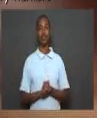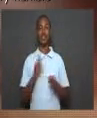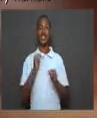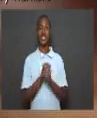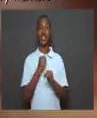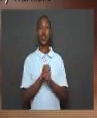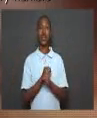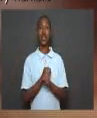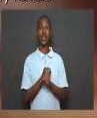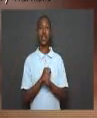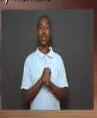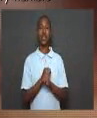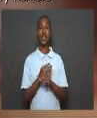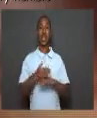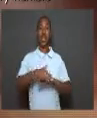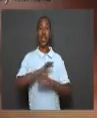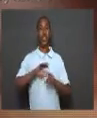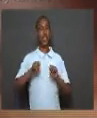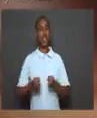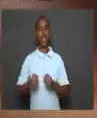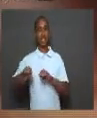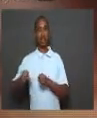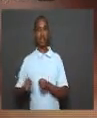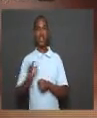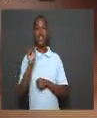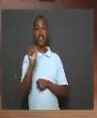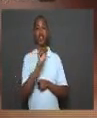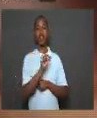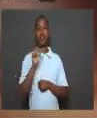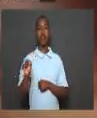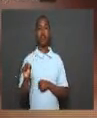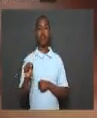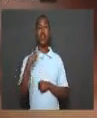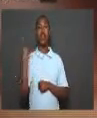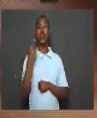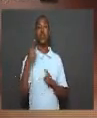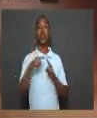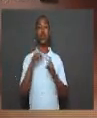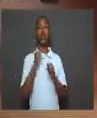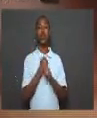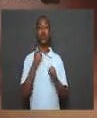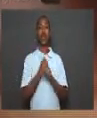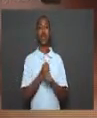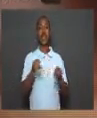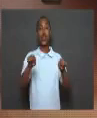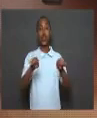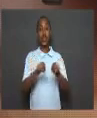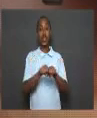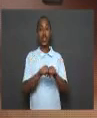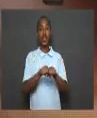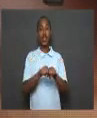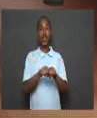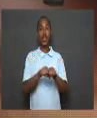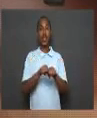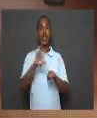Naturally tanned hide is flexible. Therefore, it is used to make shoes,